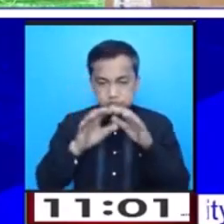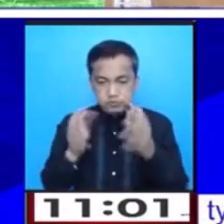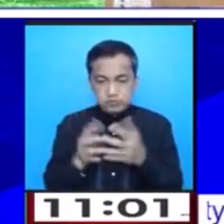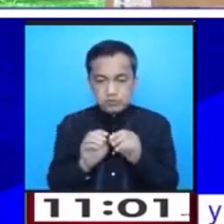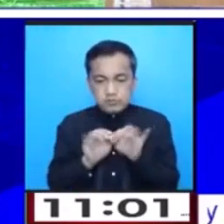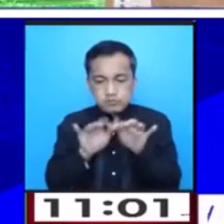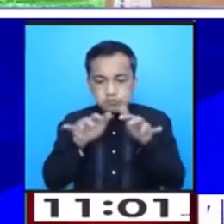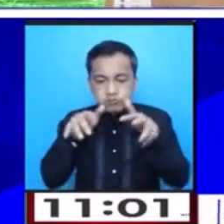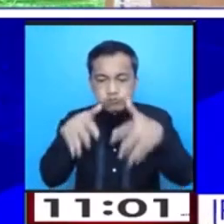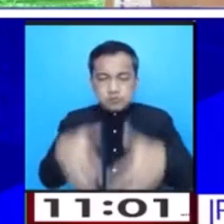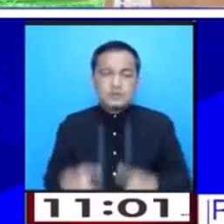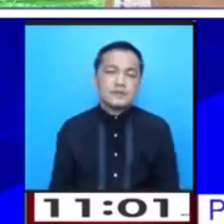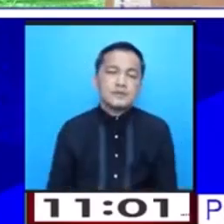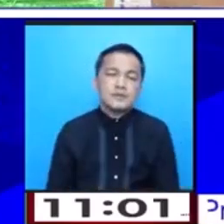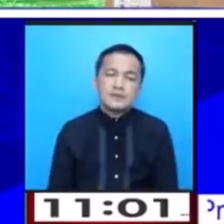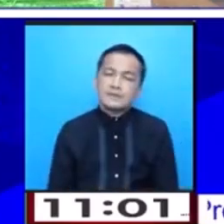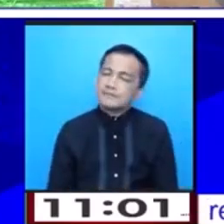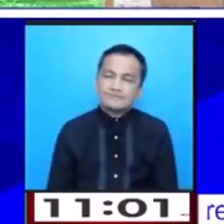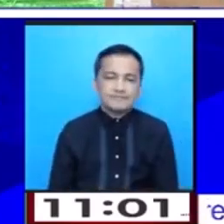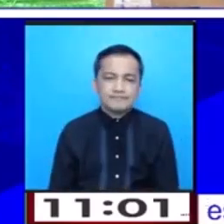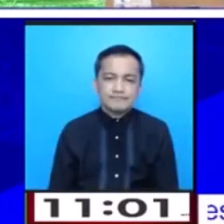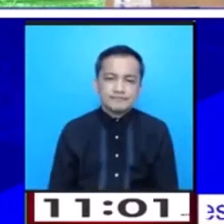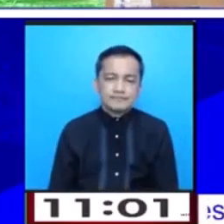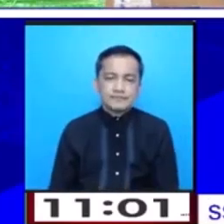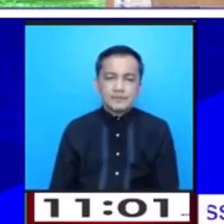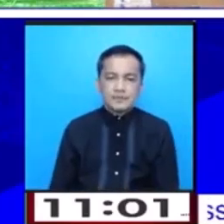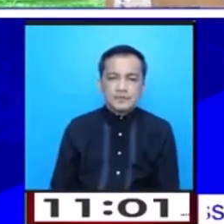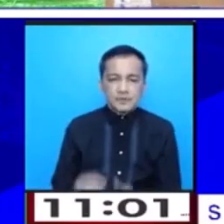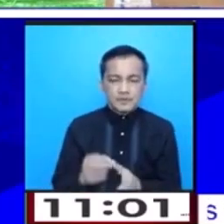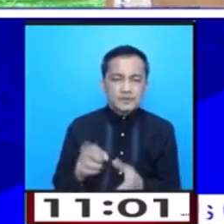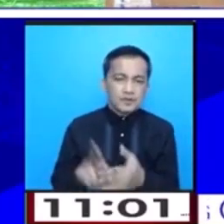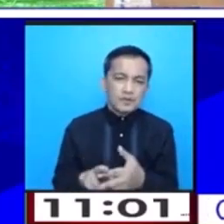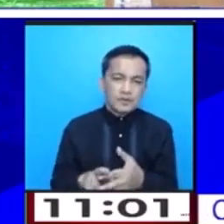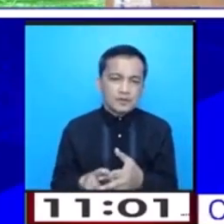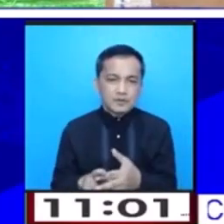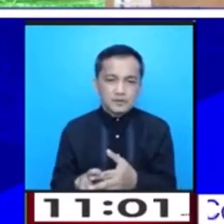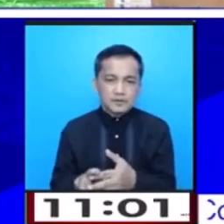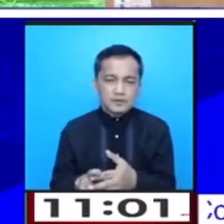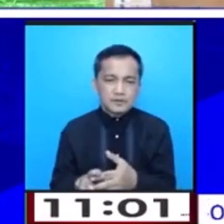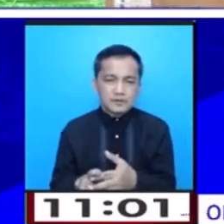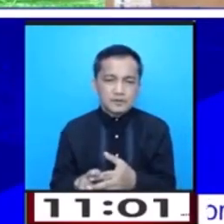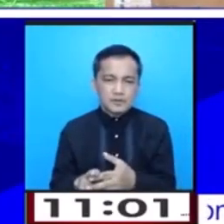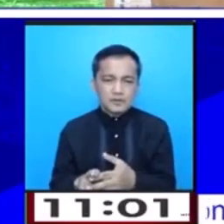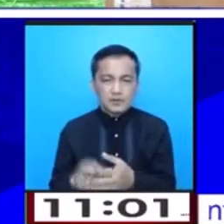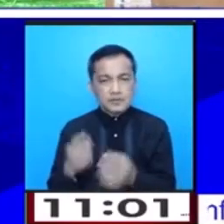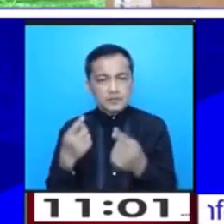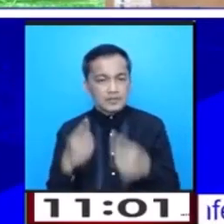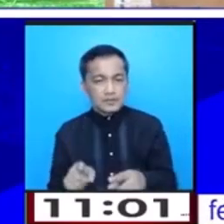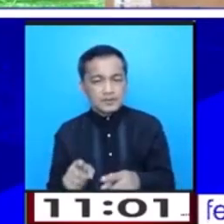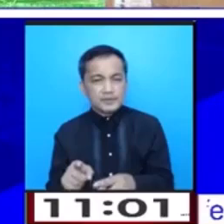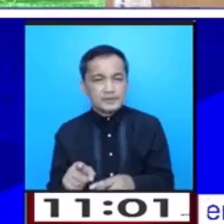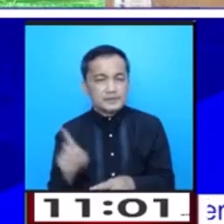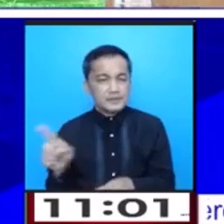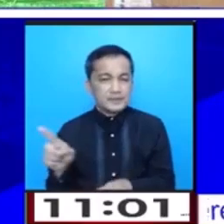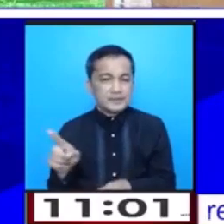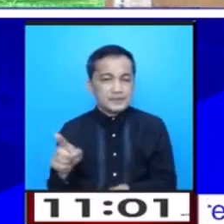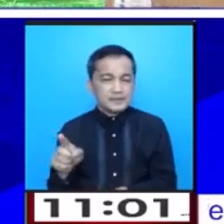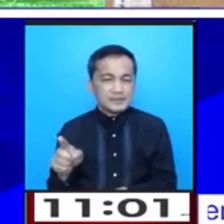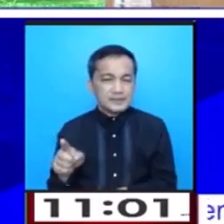shore, development in the South China Sea. What will happen if you have